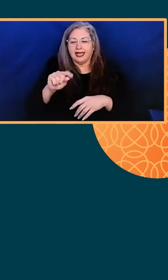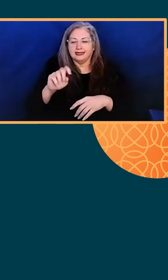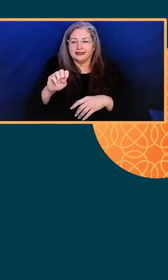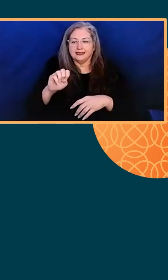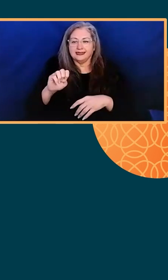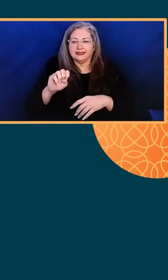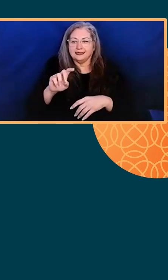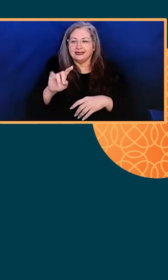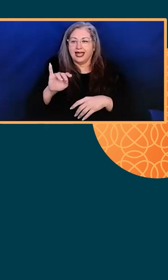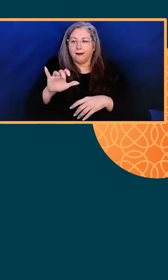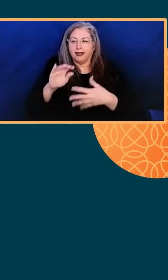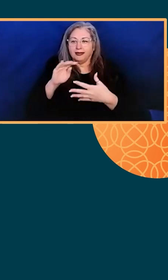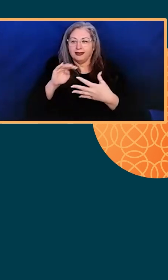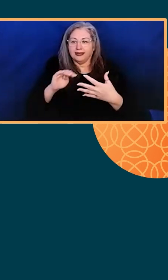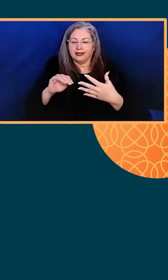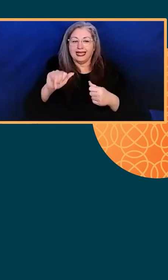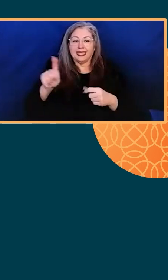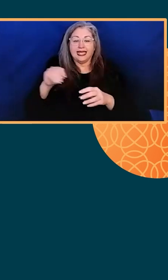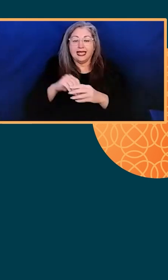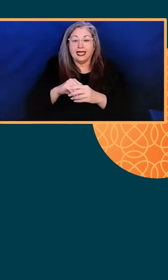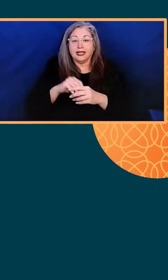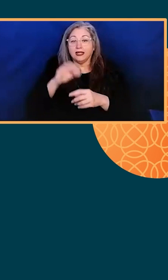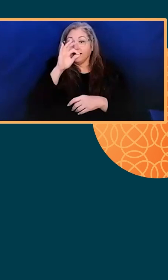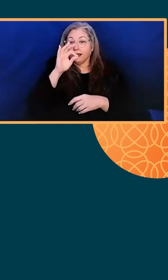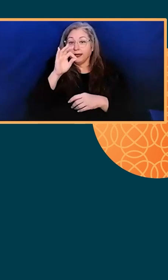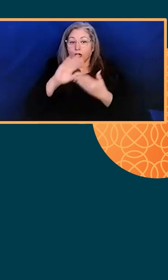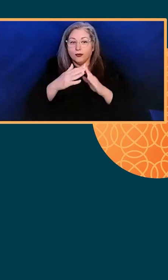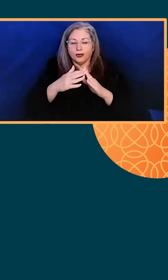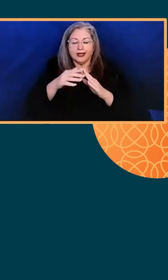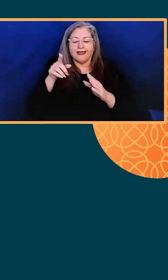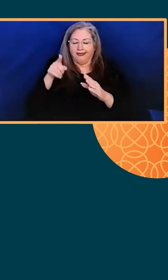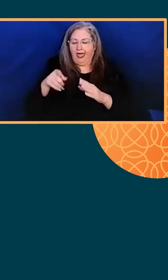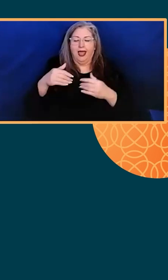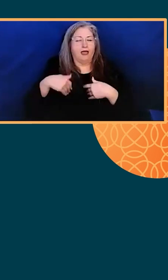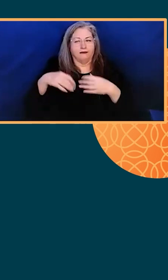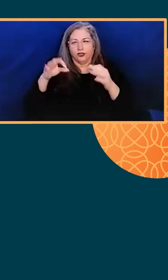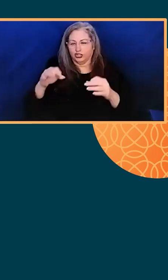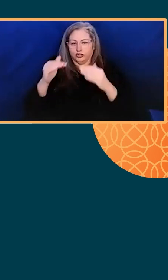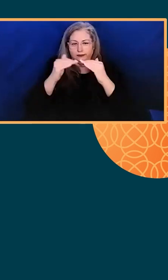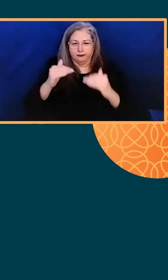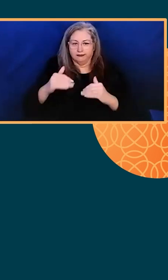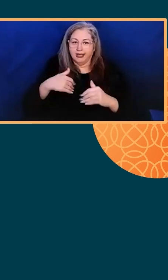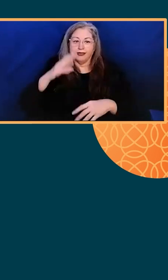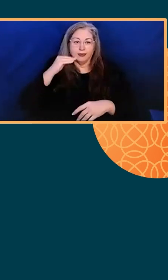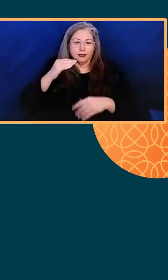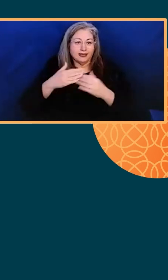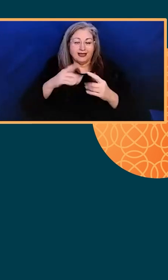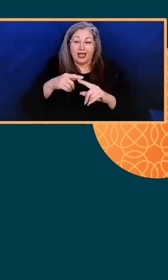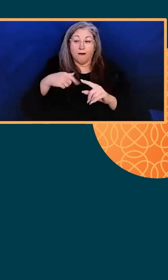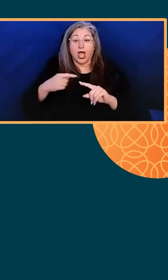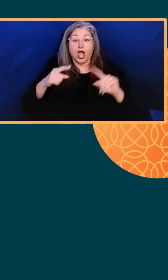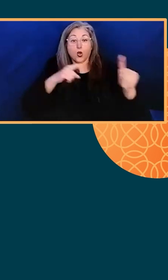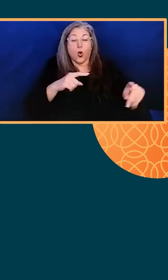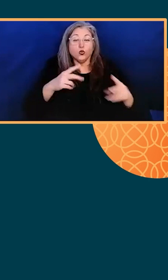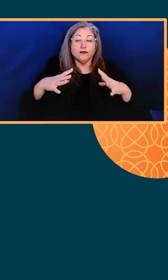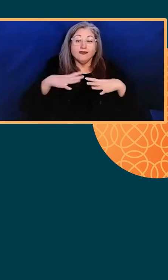dynamic, in the Filipino community, there is that for sure. I've experienced it just even going to